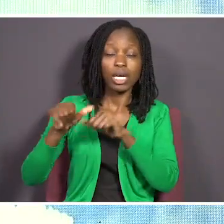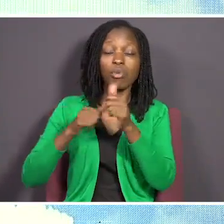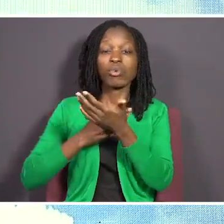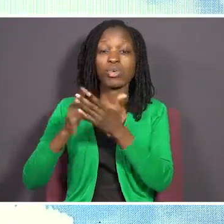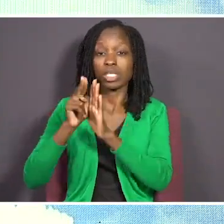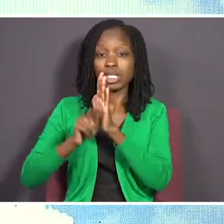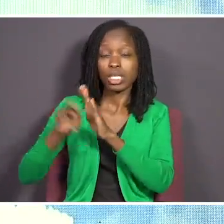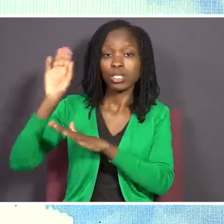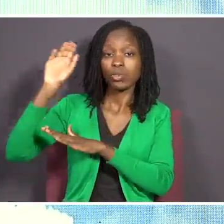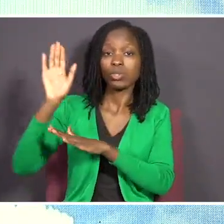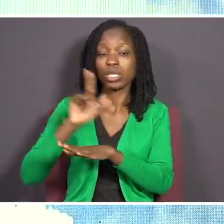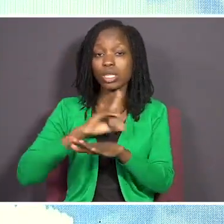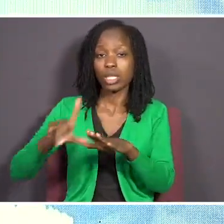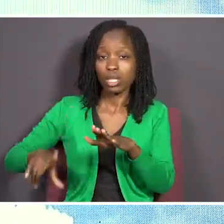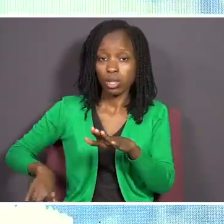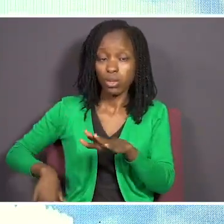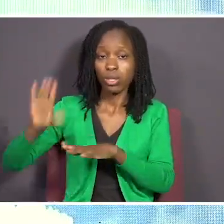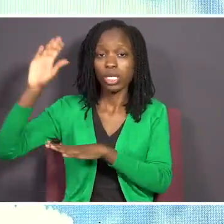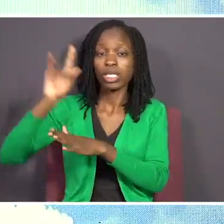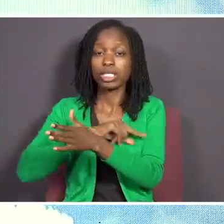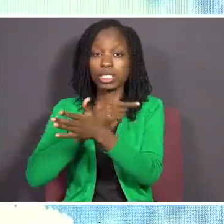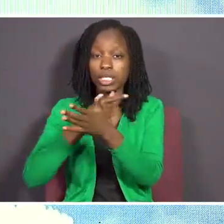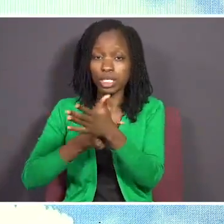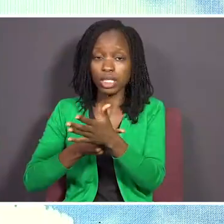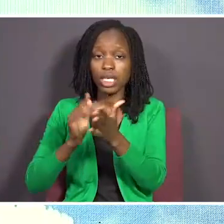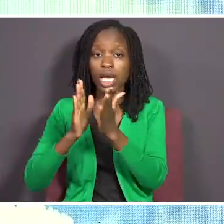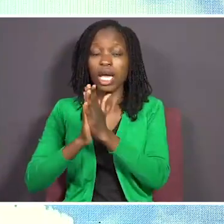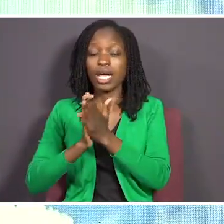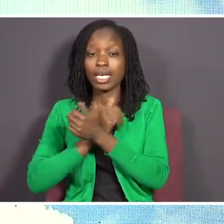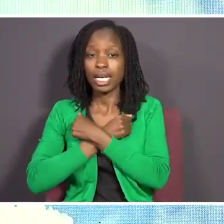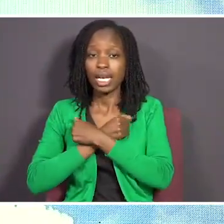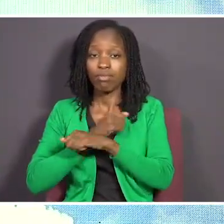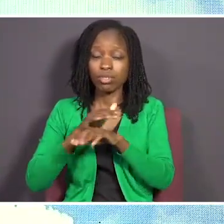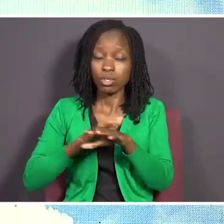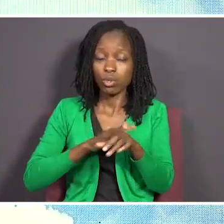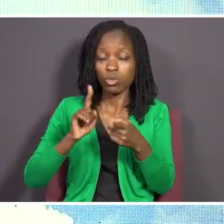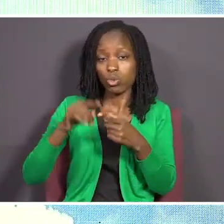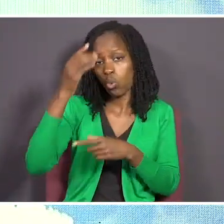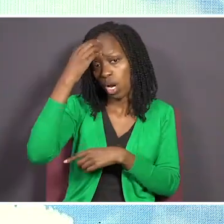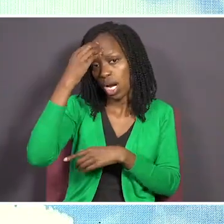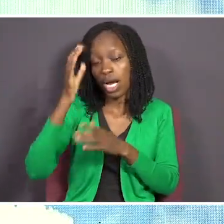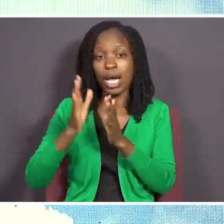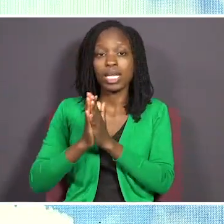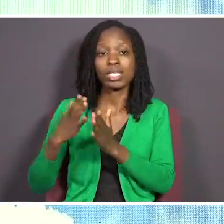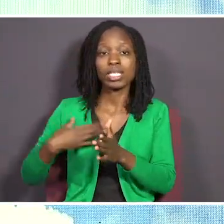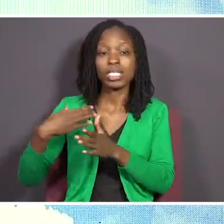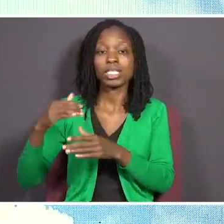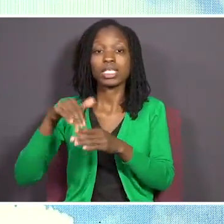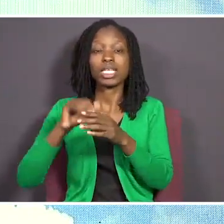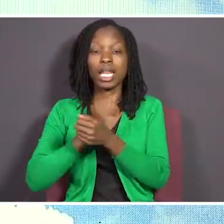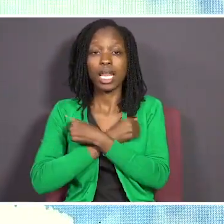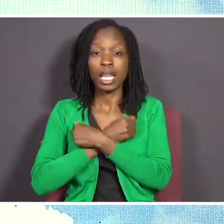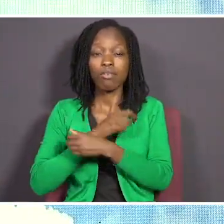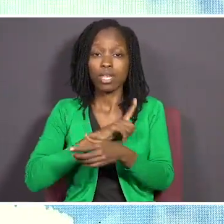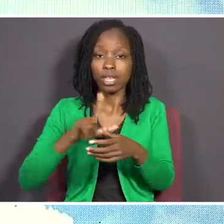righteousness. The Lord is gracious and compassionate, slow to anger and rich in love.